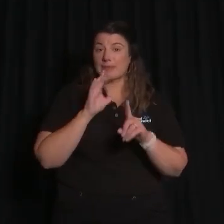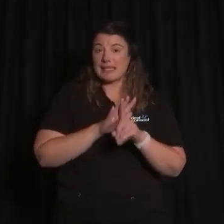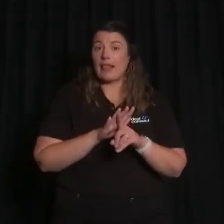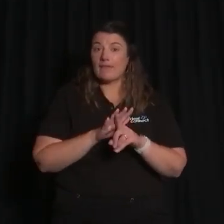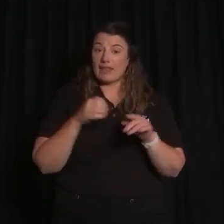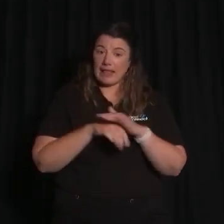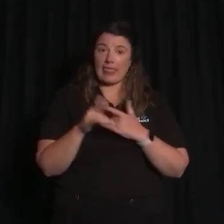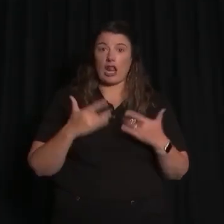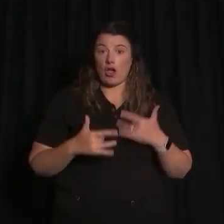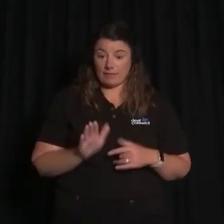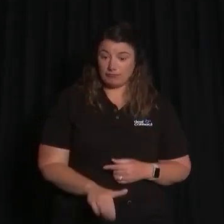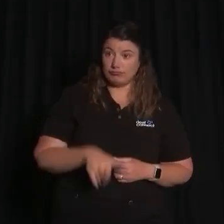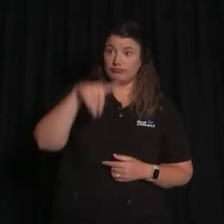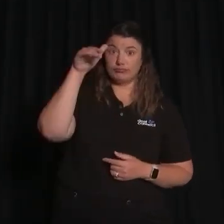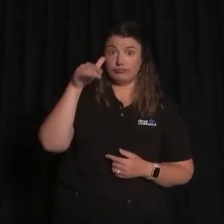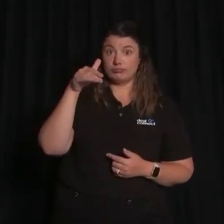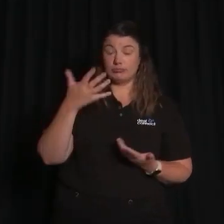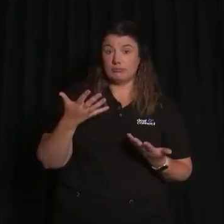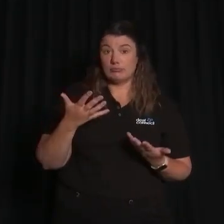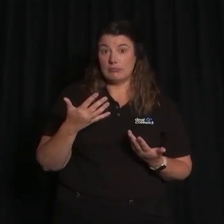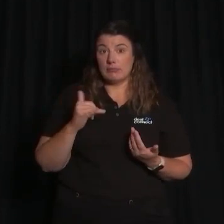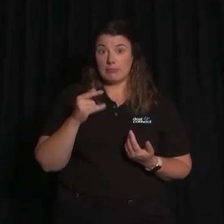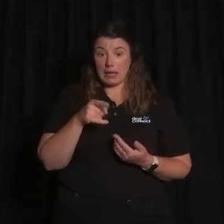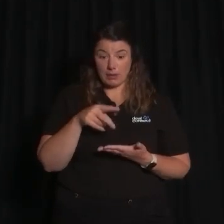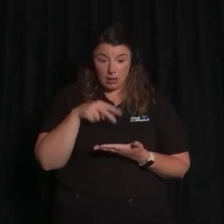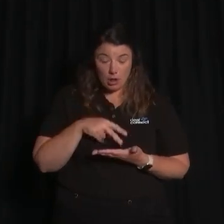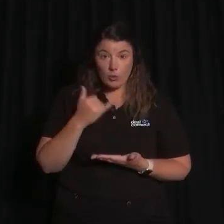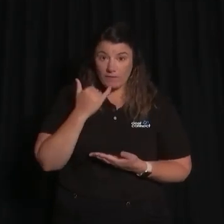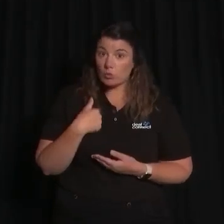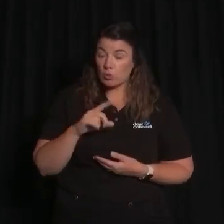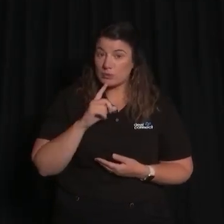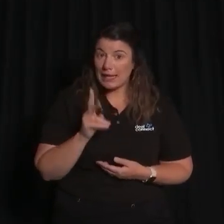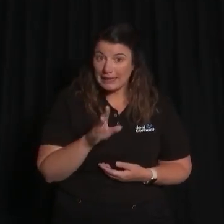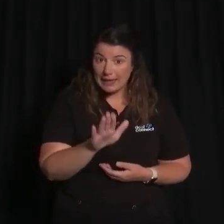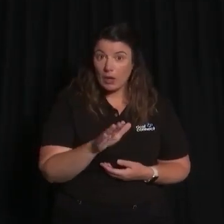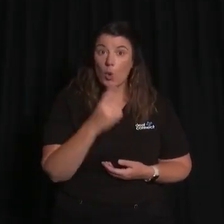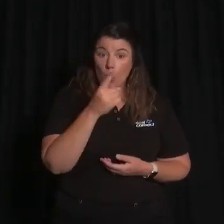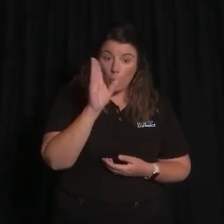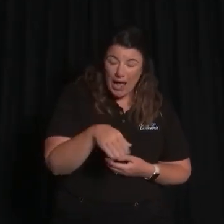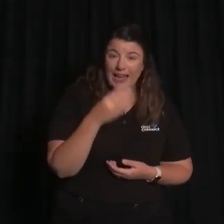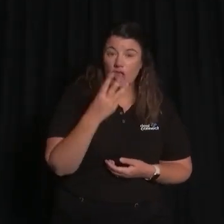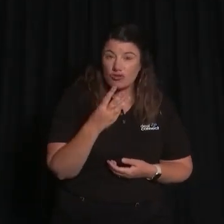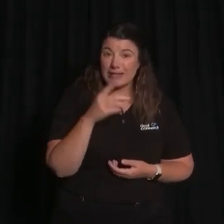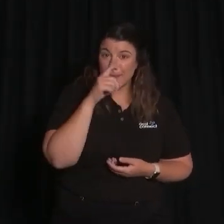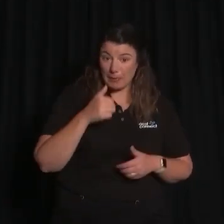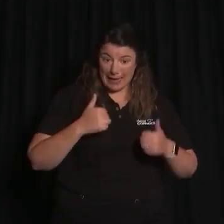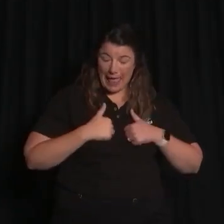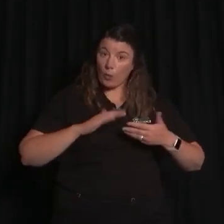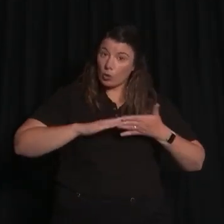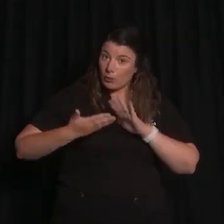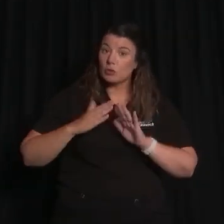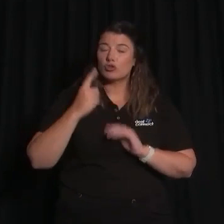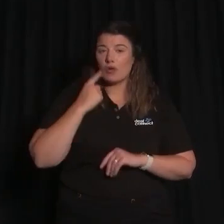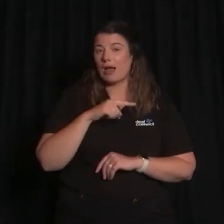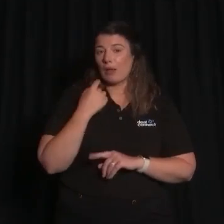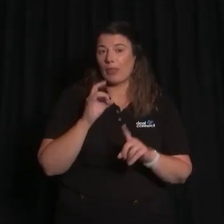point in their lives. Maybe you didn't hear me, maybe you were glancing down at your phone, so I'll say it again. That's 1 in 3 LGBTIQ people who'd